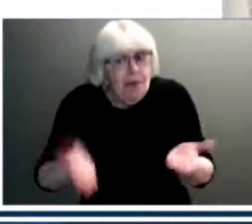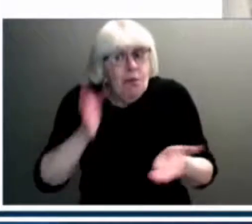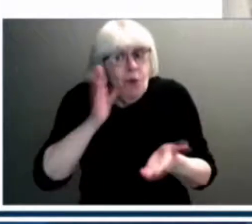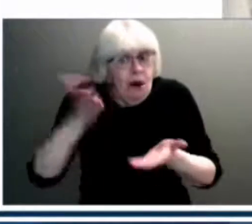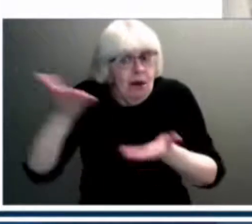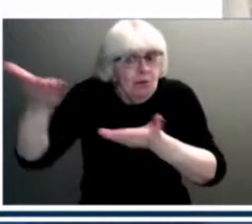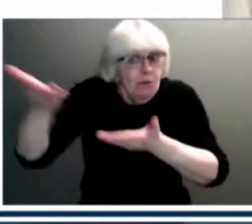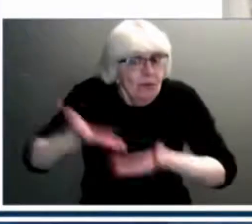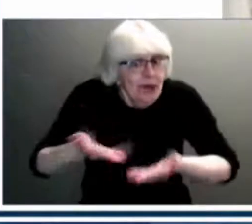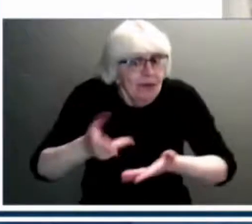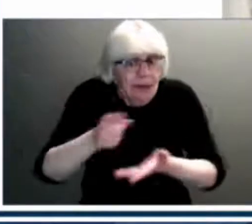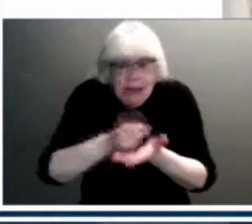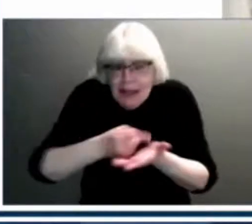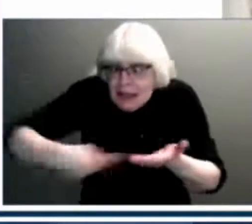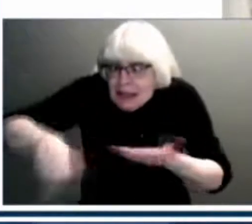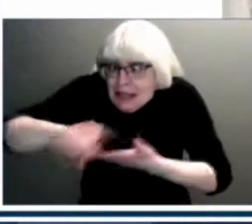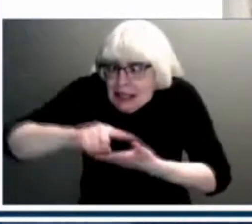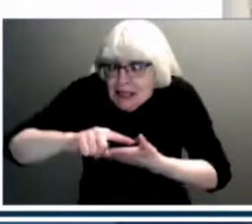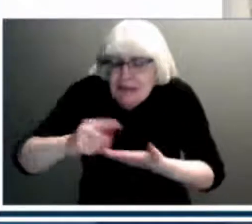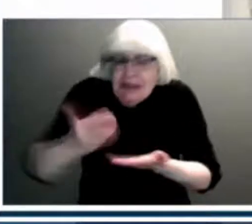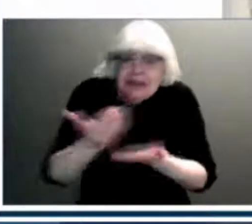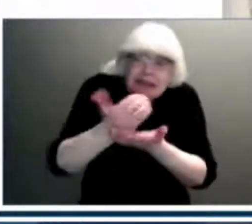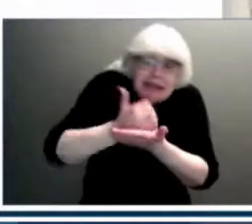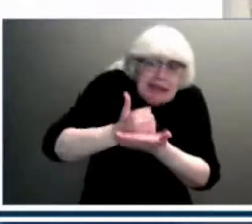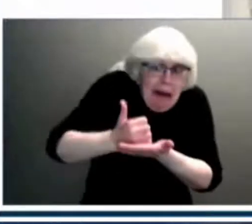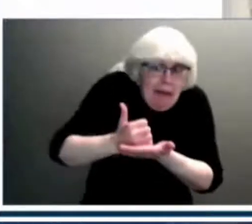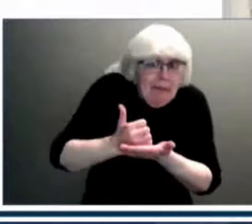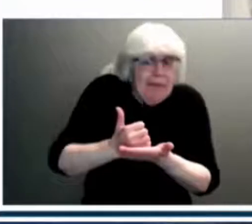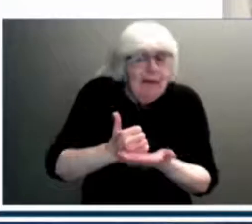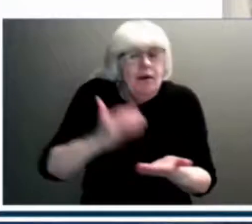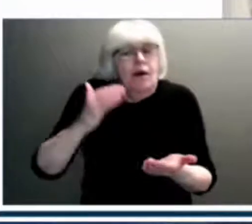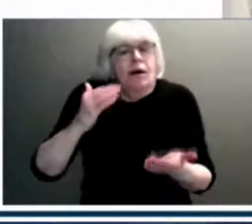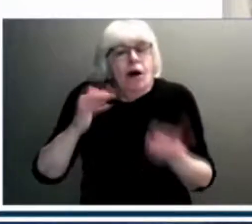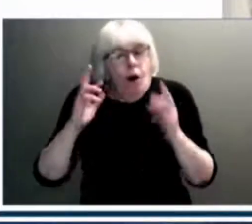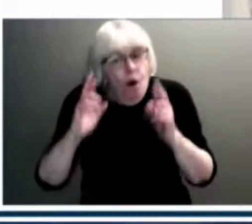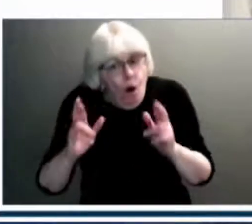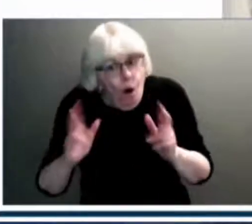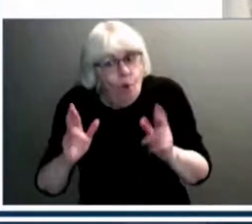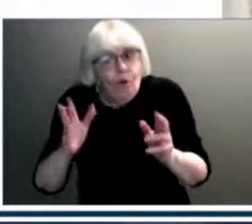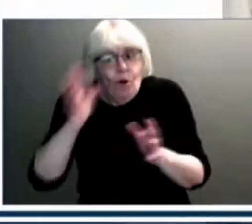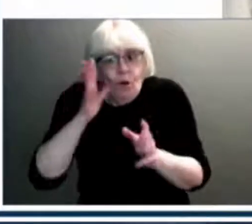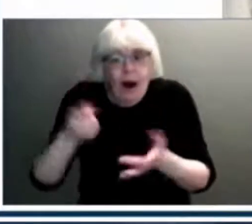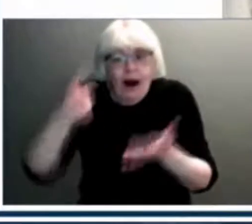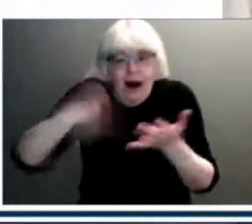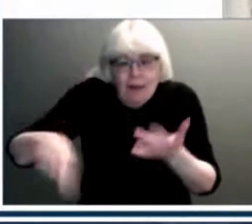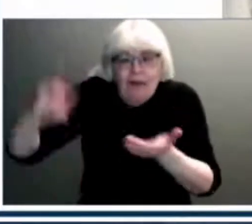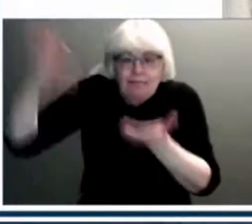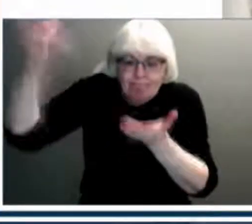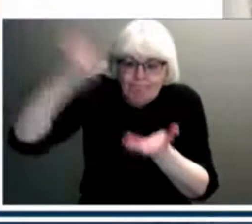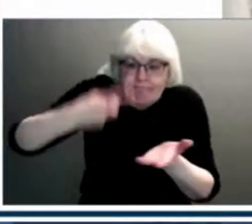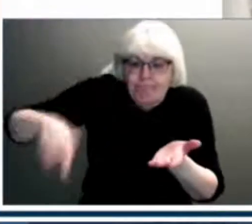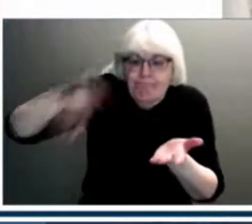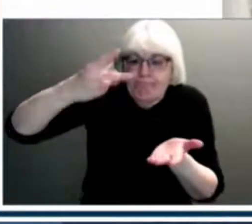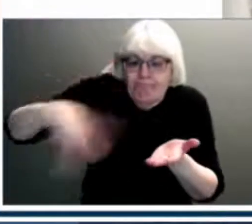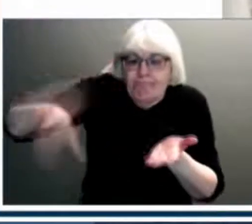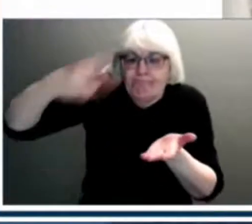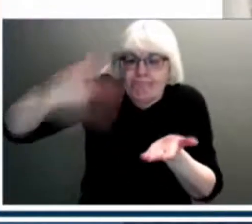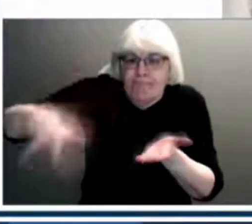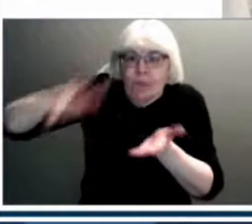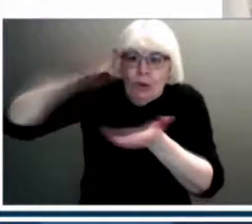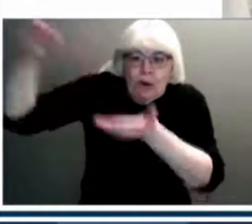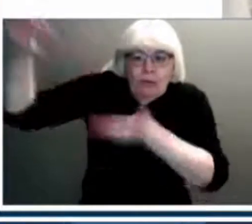then hopefully every week thereafter. But right now we have no guarantees on arrival dates. So as a result, we've had to be